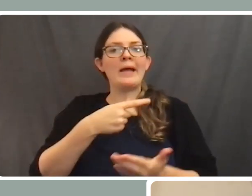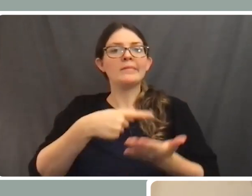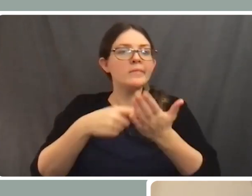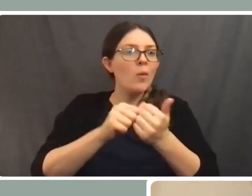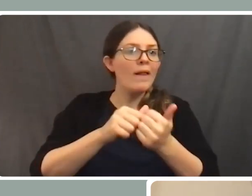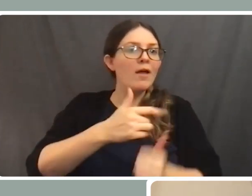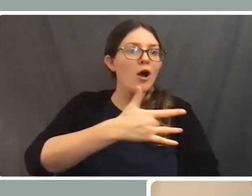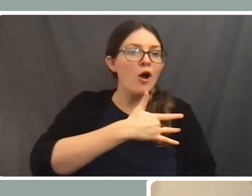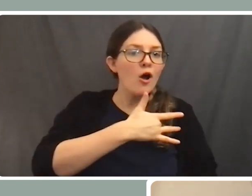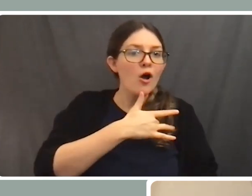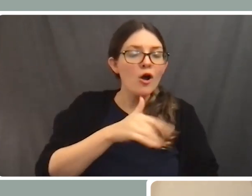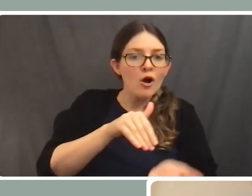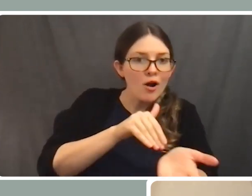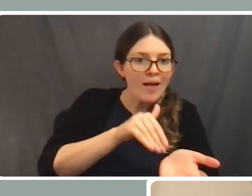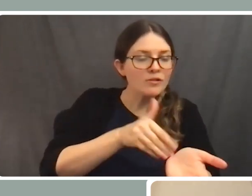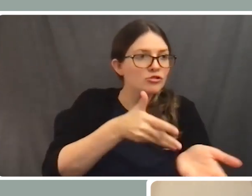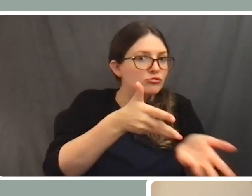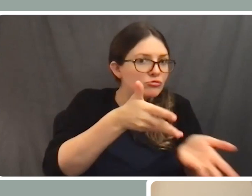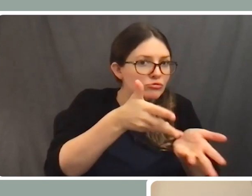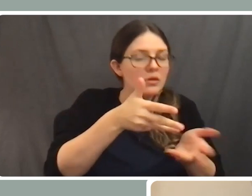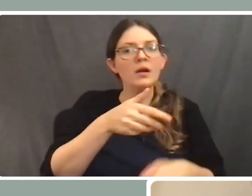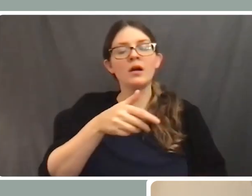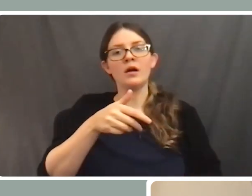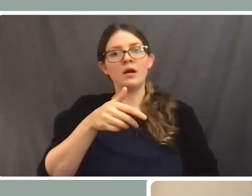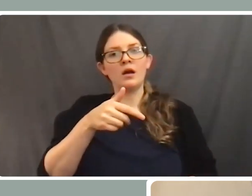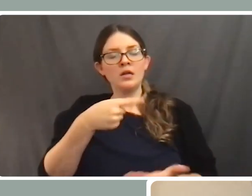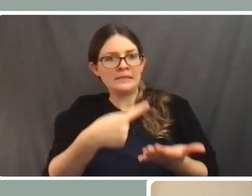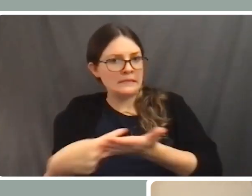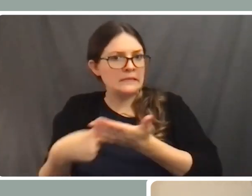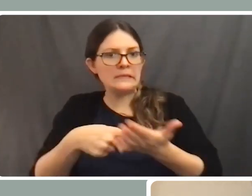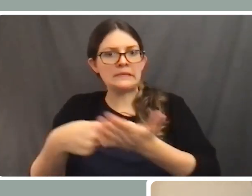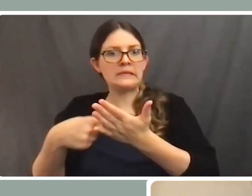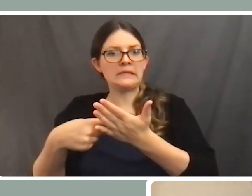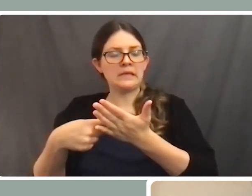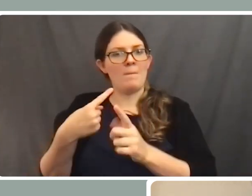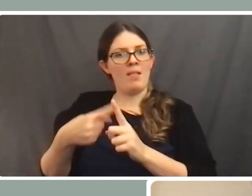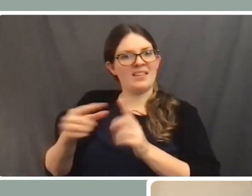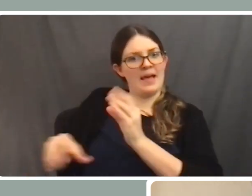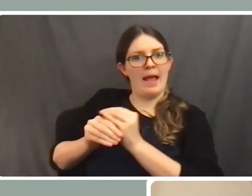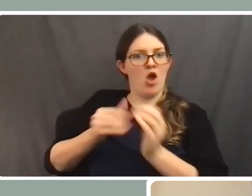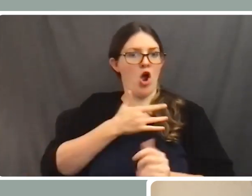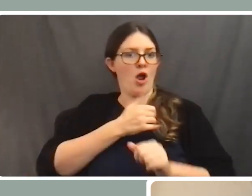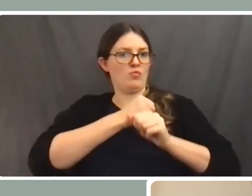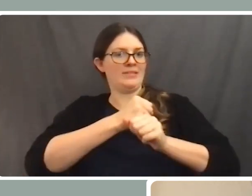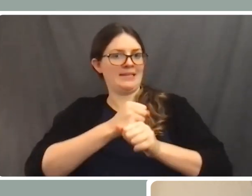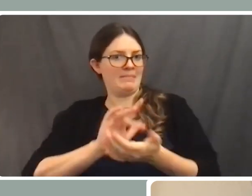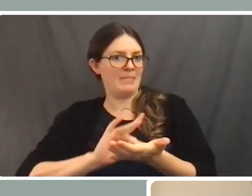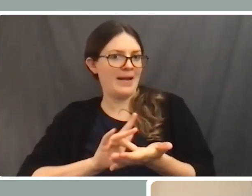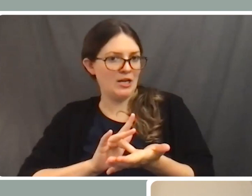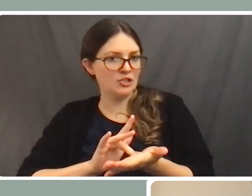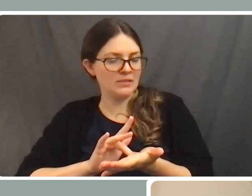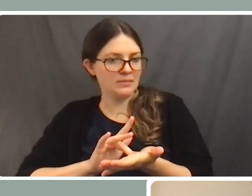cardiology specialist, and often with the addition of some sort of heart protective medications. But it